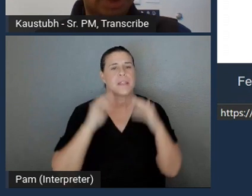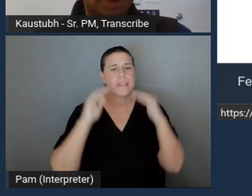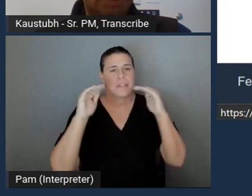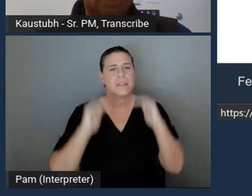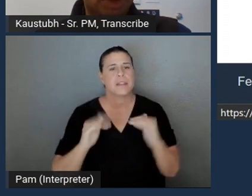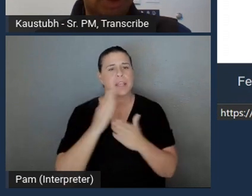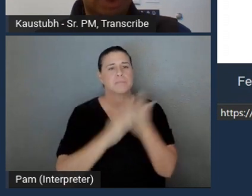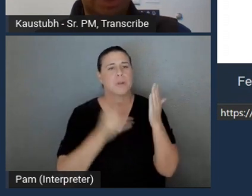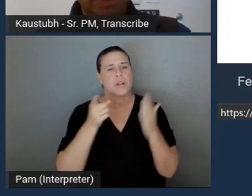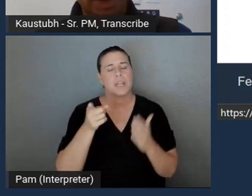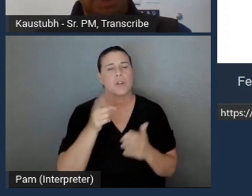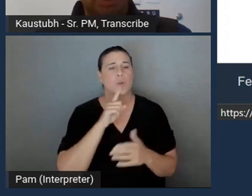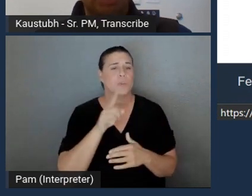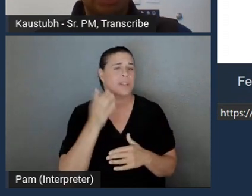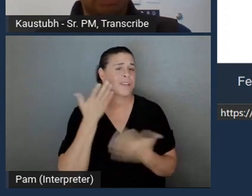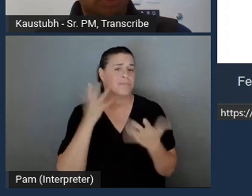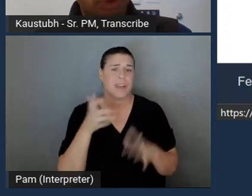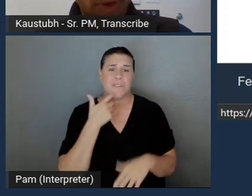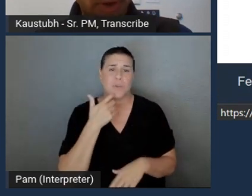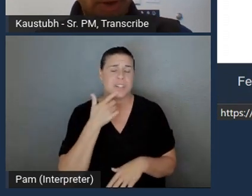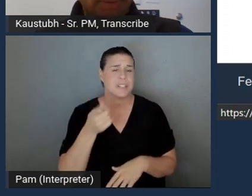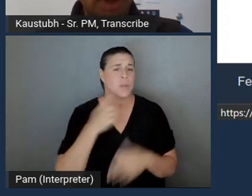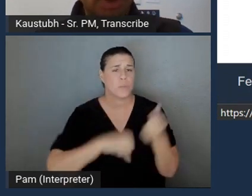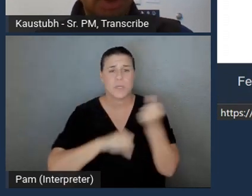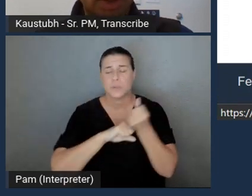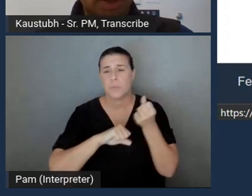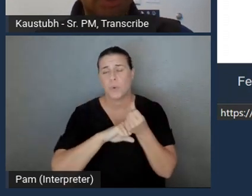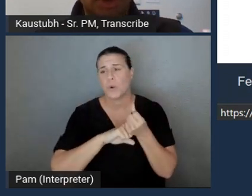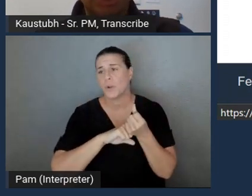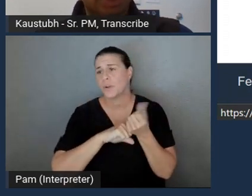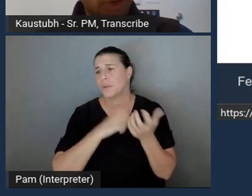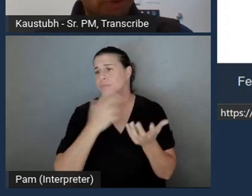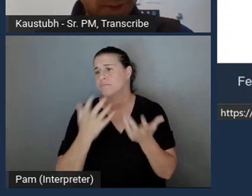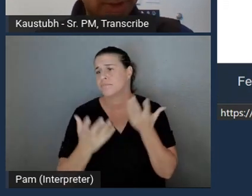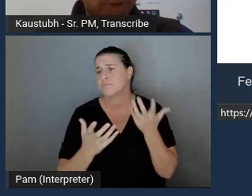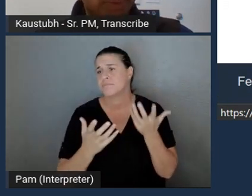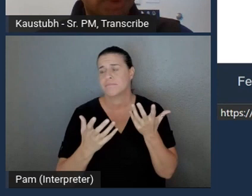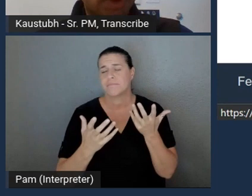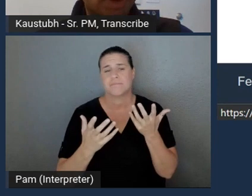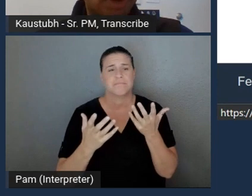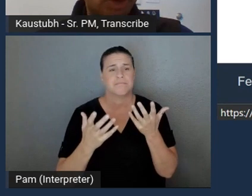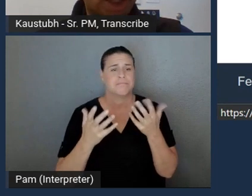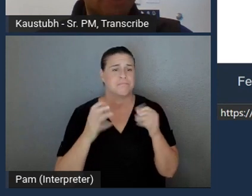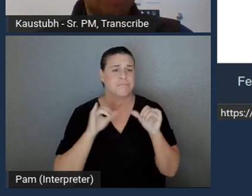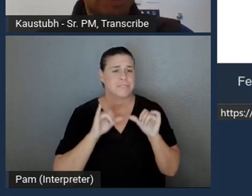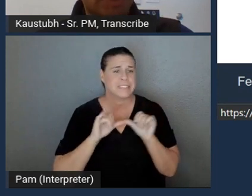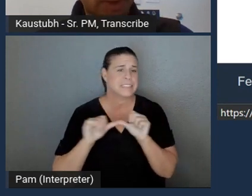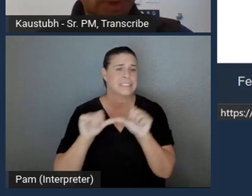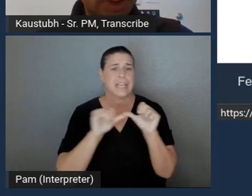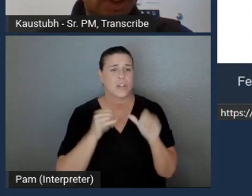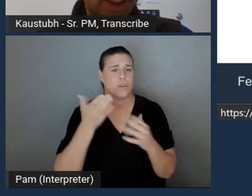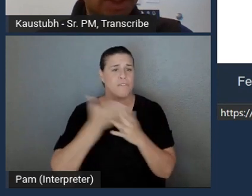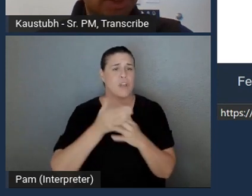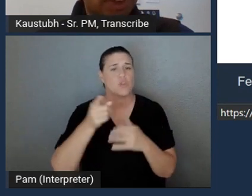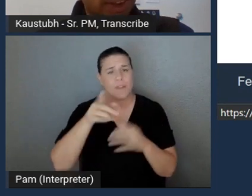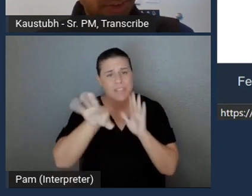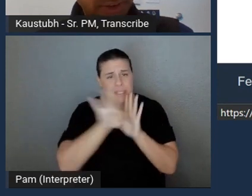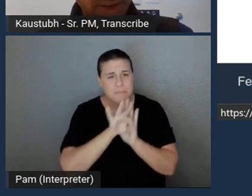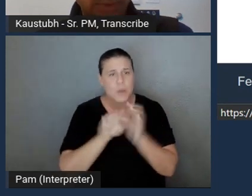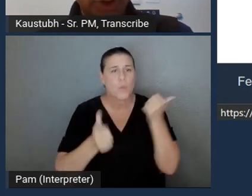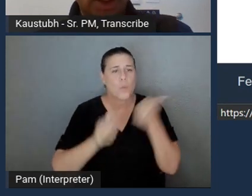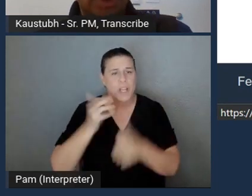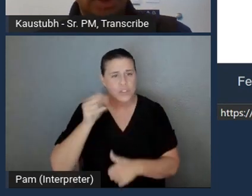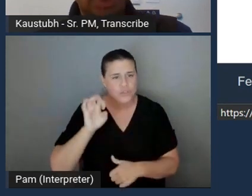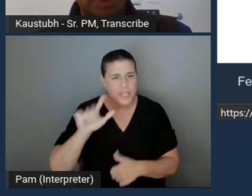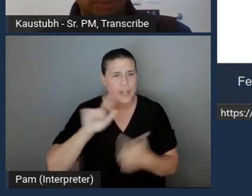here is like I said, like we support stereo files. So you have to specify which channel is the